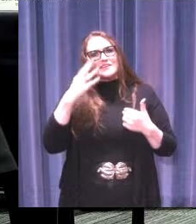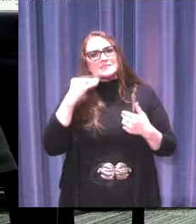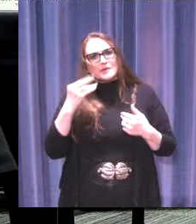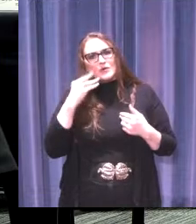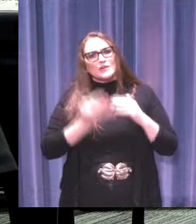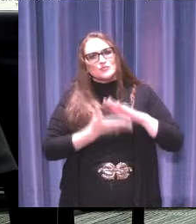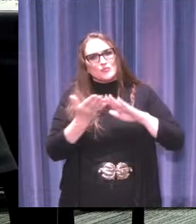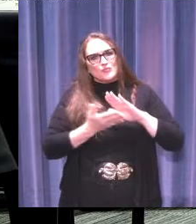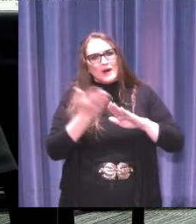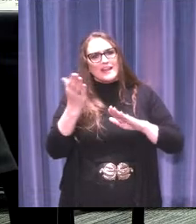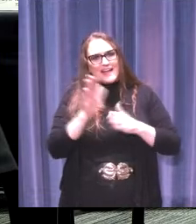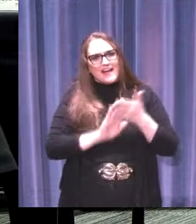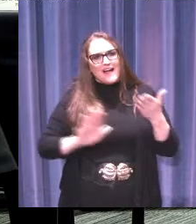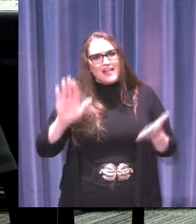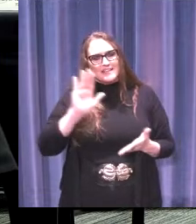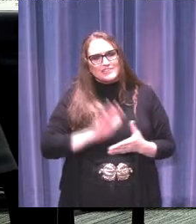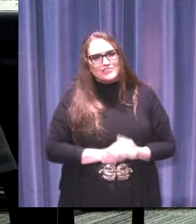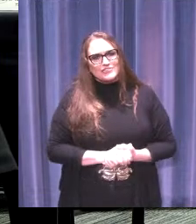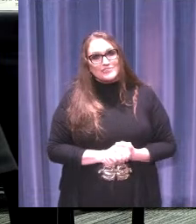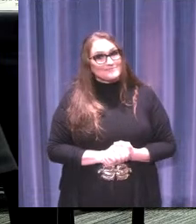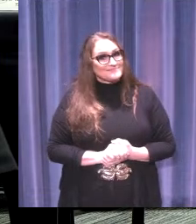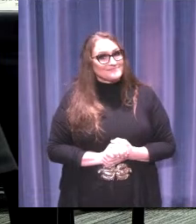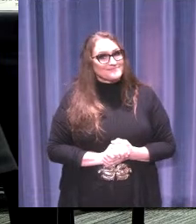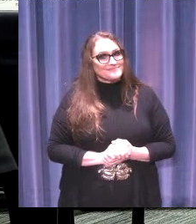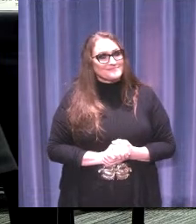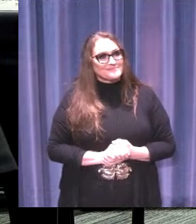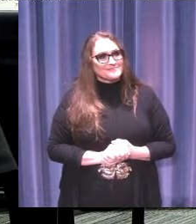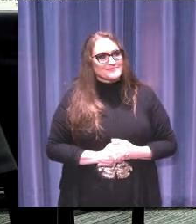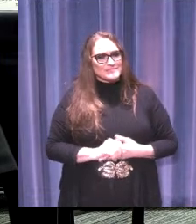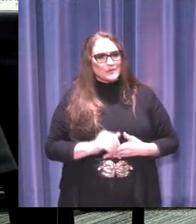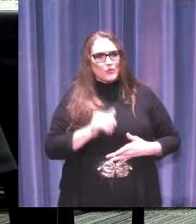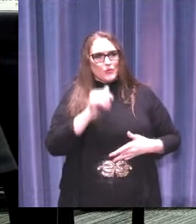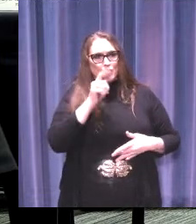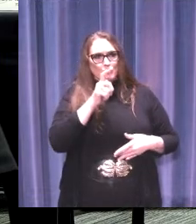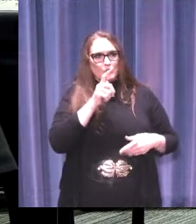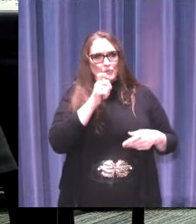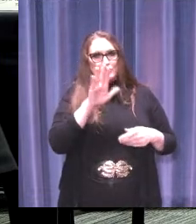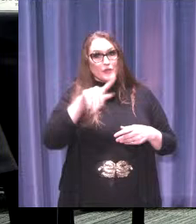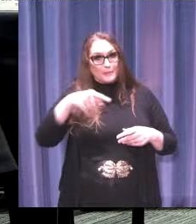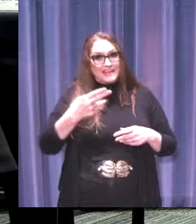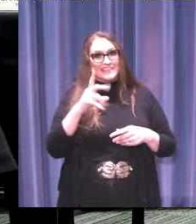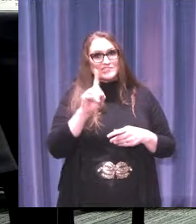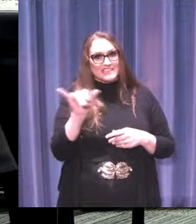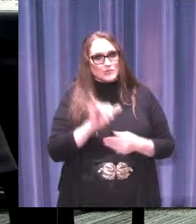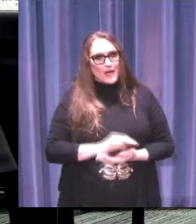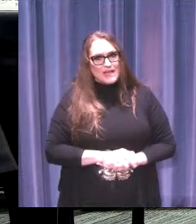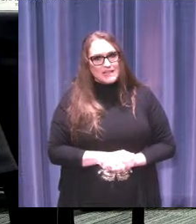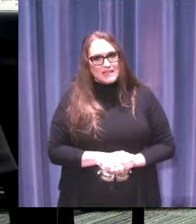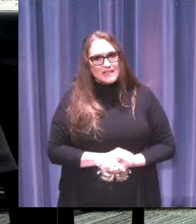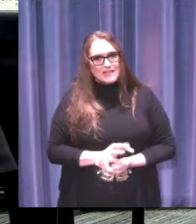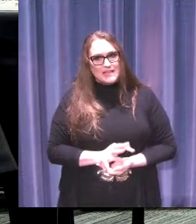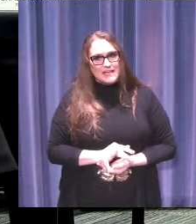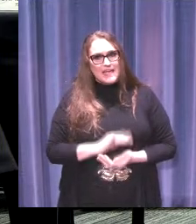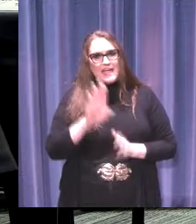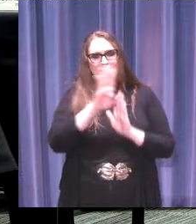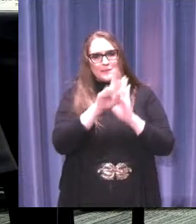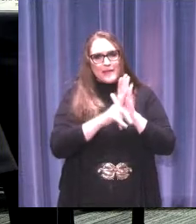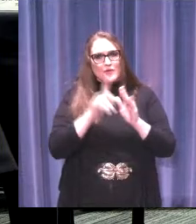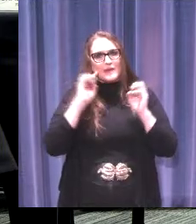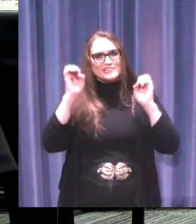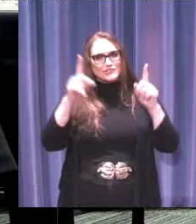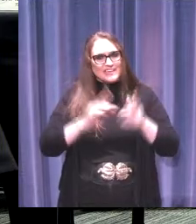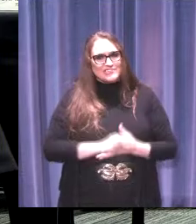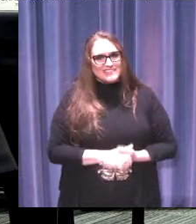running a college. Who have actually their PhD as well, and their background is